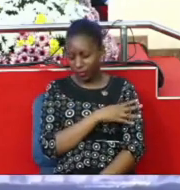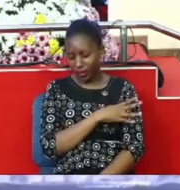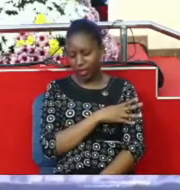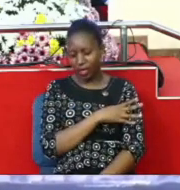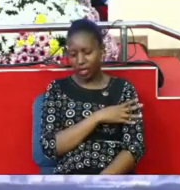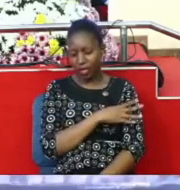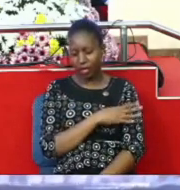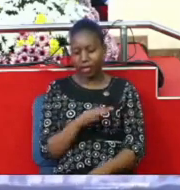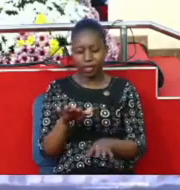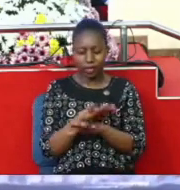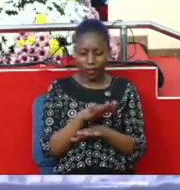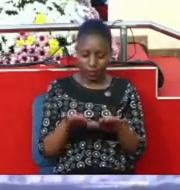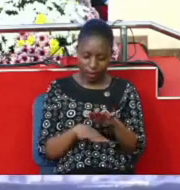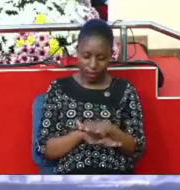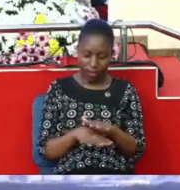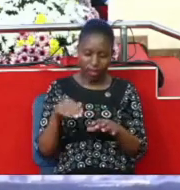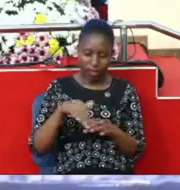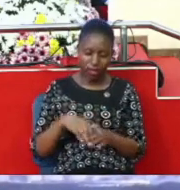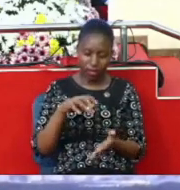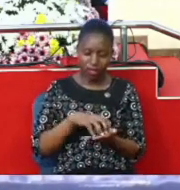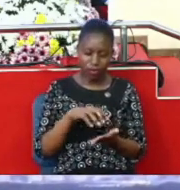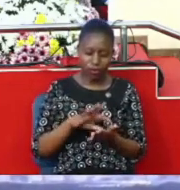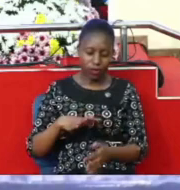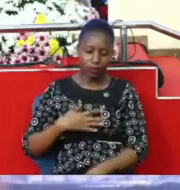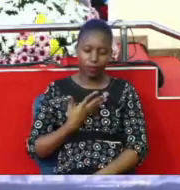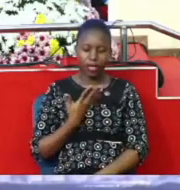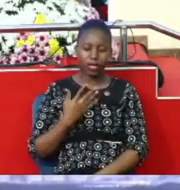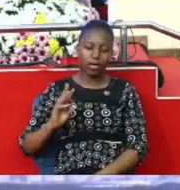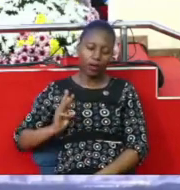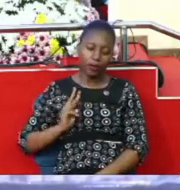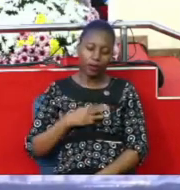and circumstance. We